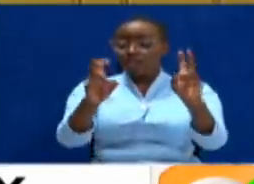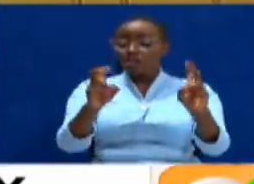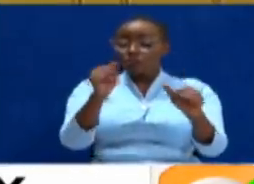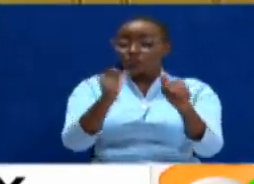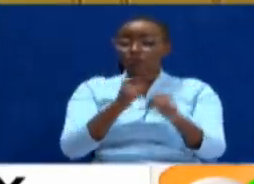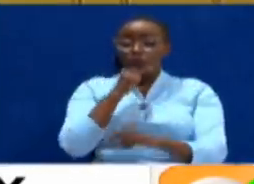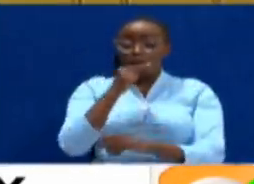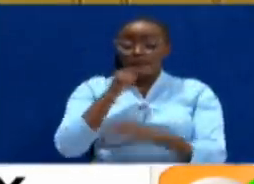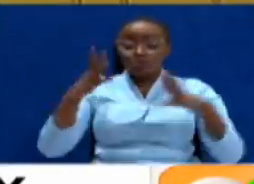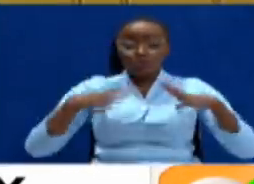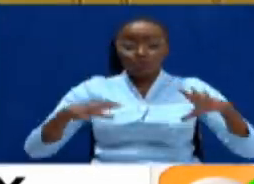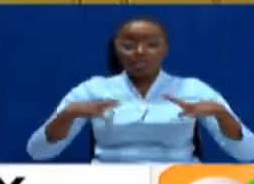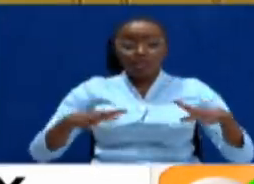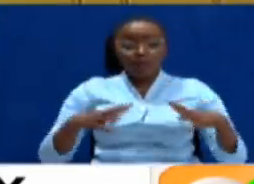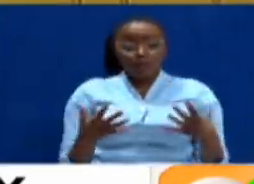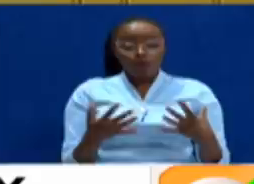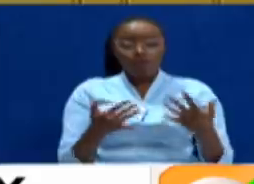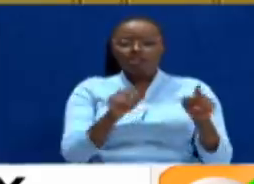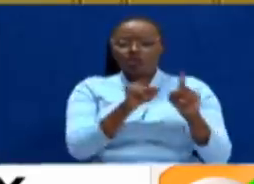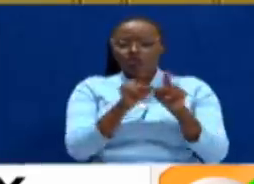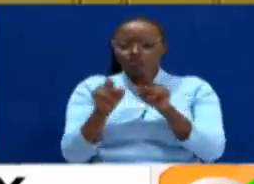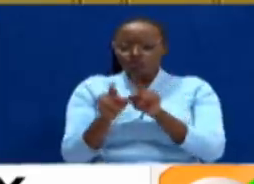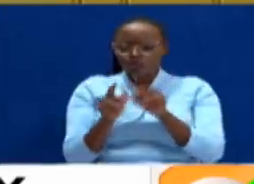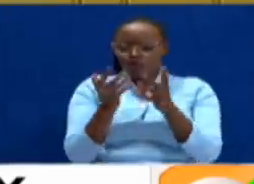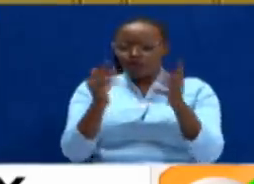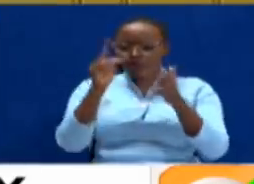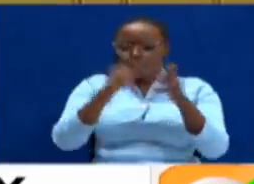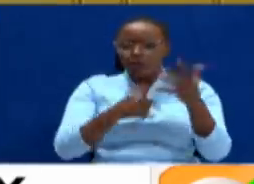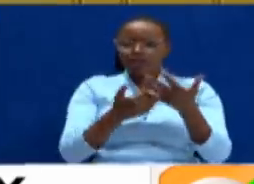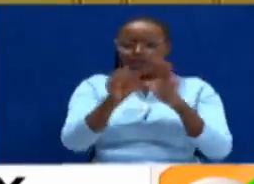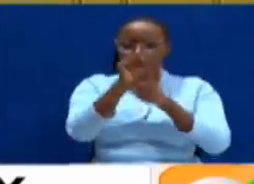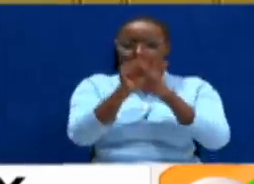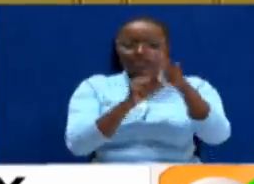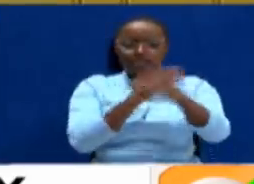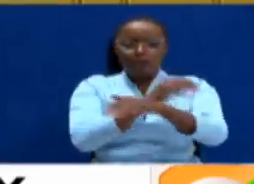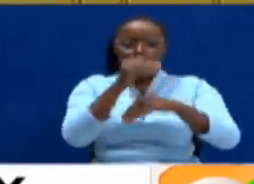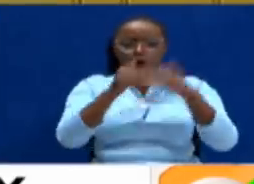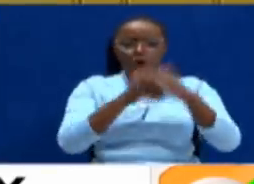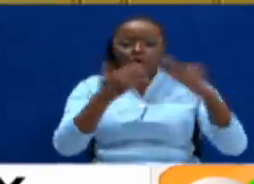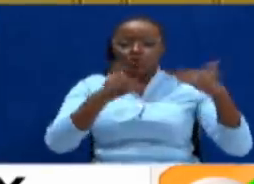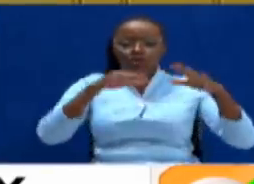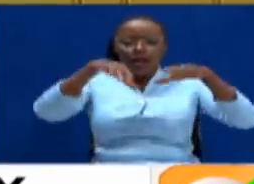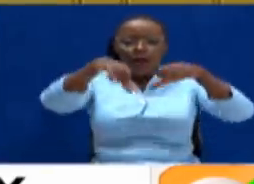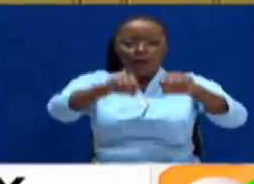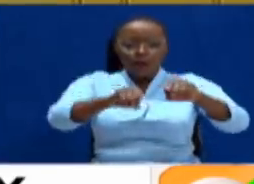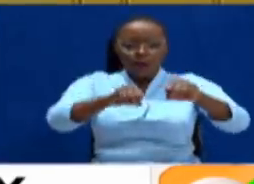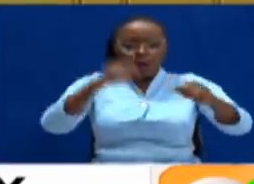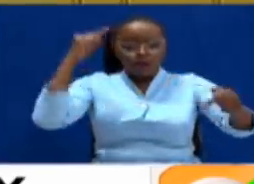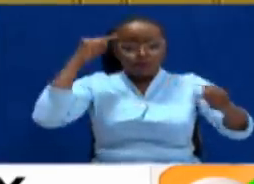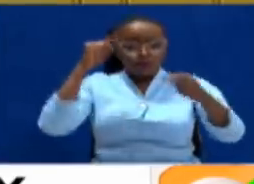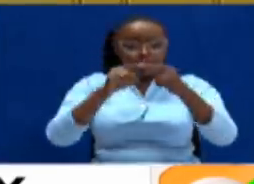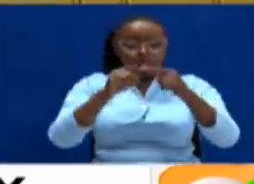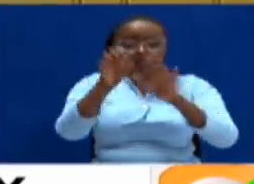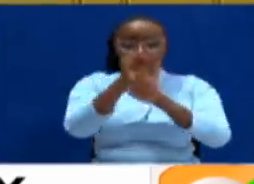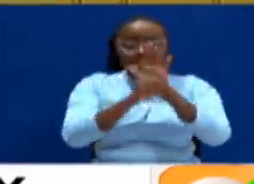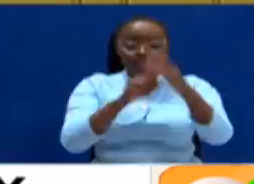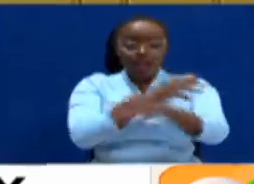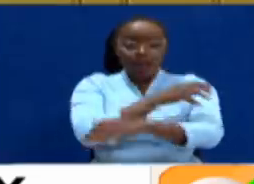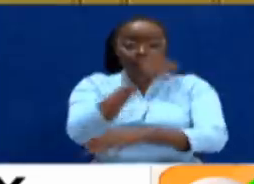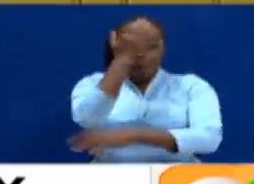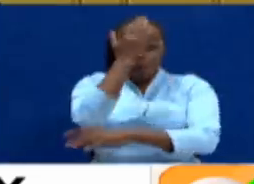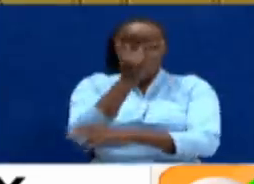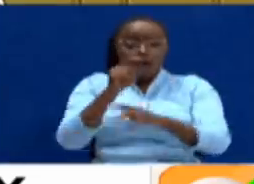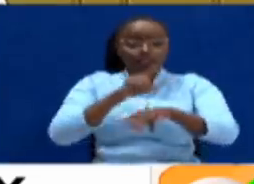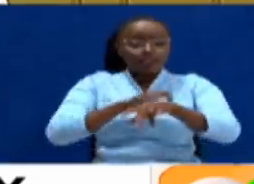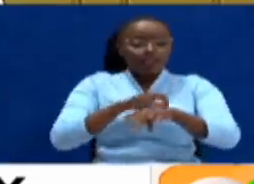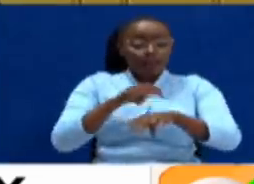mentioned, about people, the common denominator being state power. So everybody is trying to gravitate towards the state power, so that when